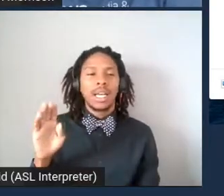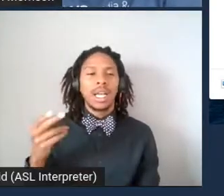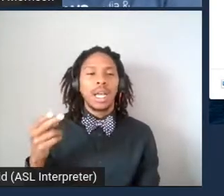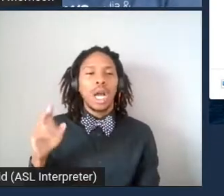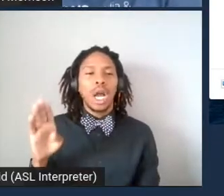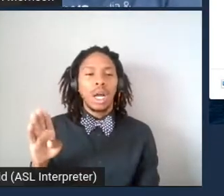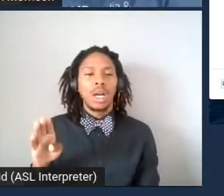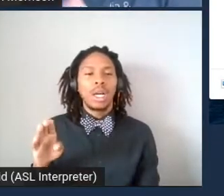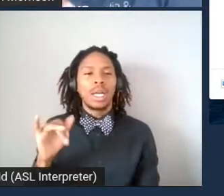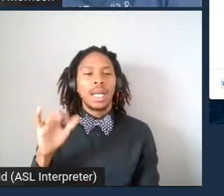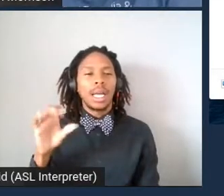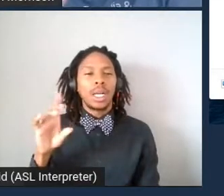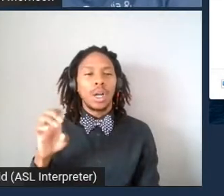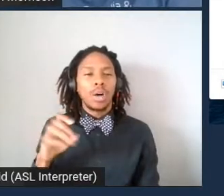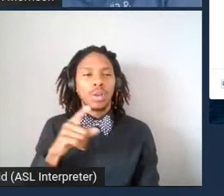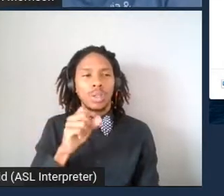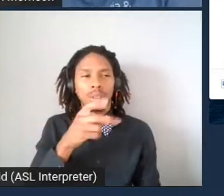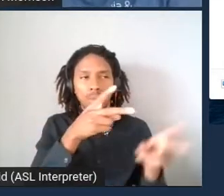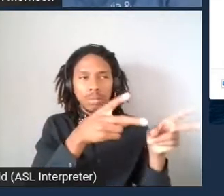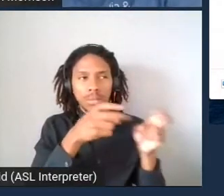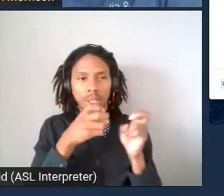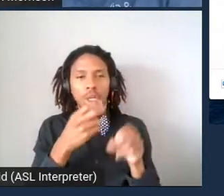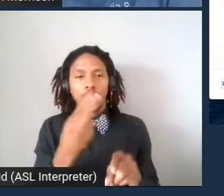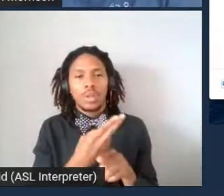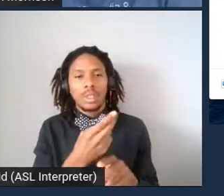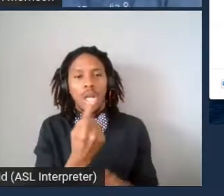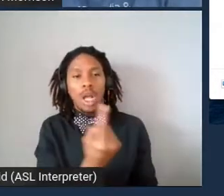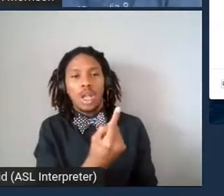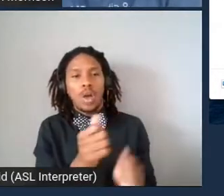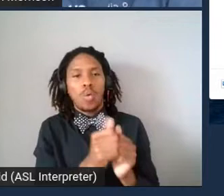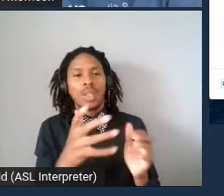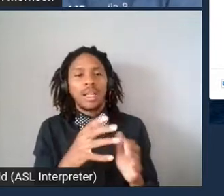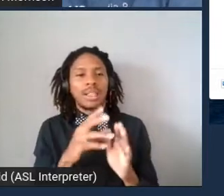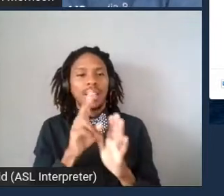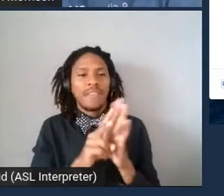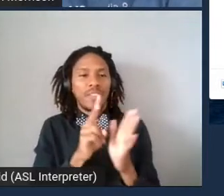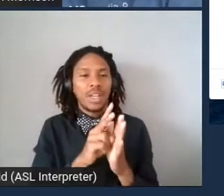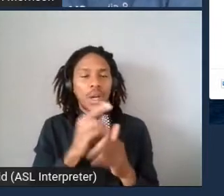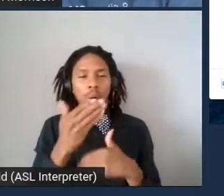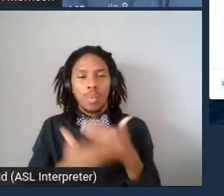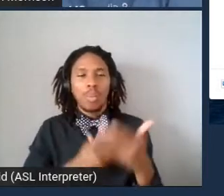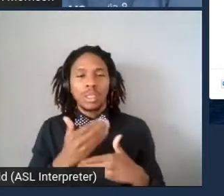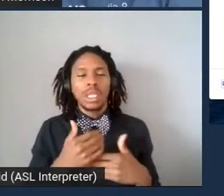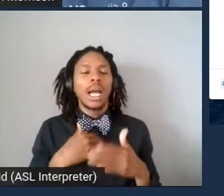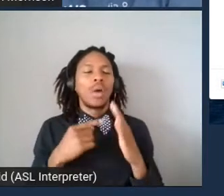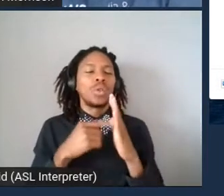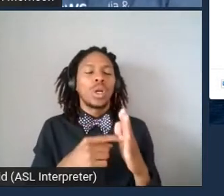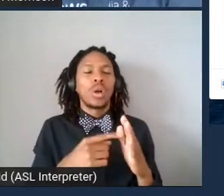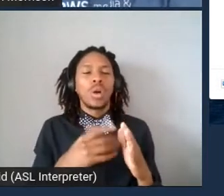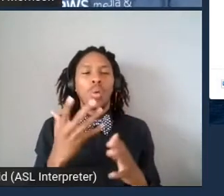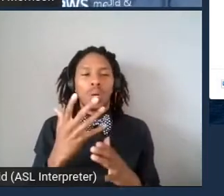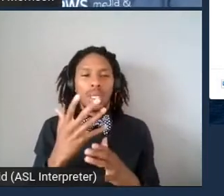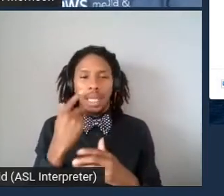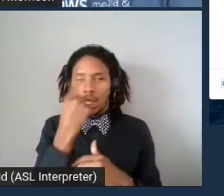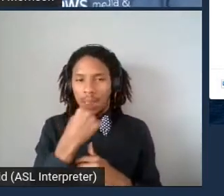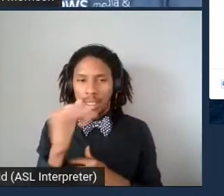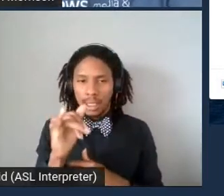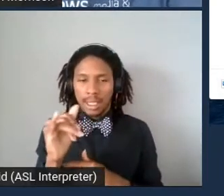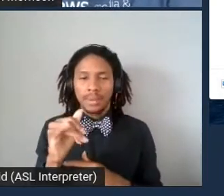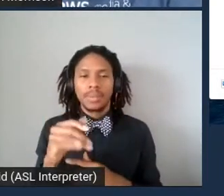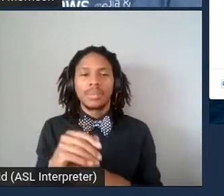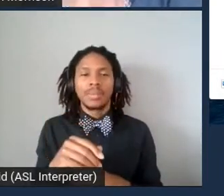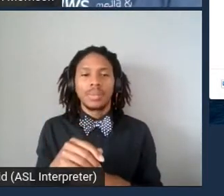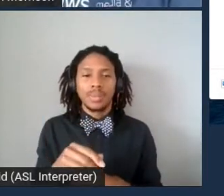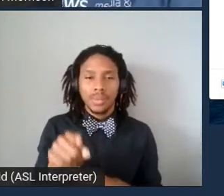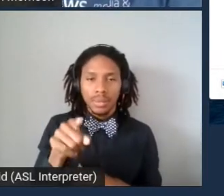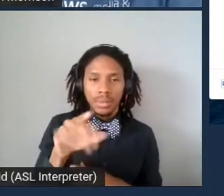even extract, use on its own without the video processing. I'll show what that is. So here's